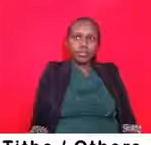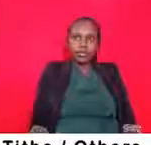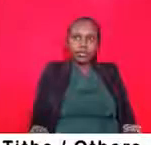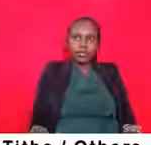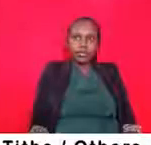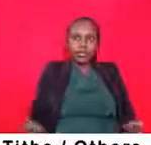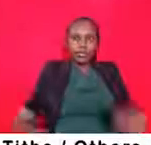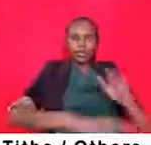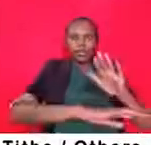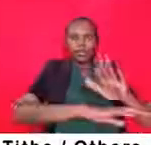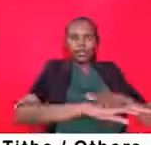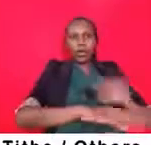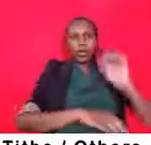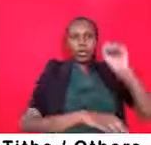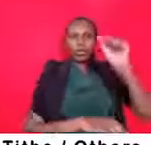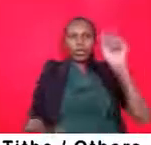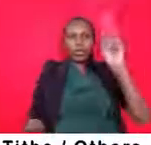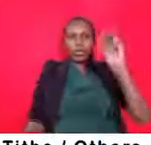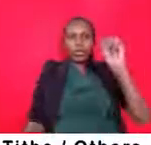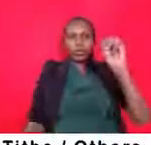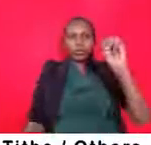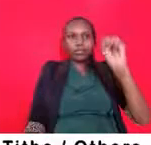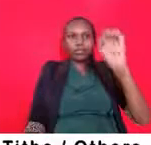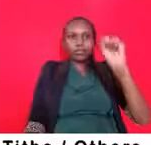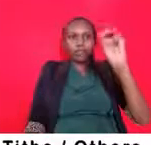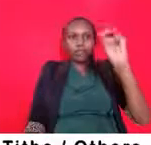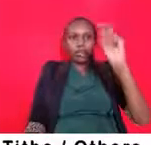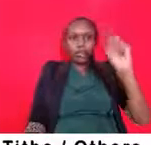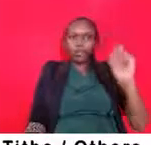Tamuita Samson Komu.